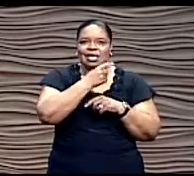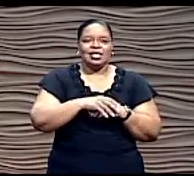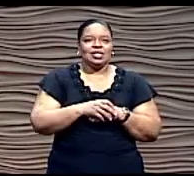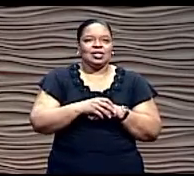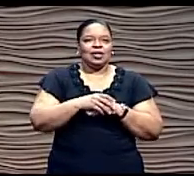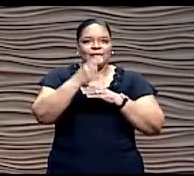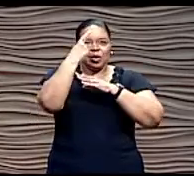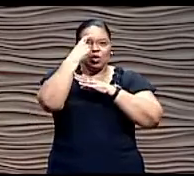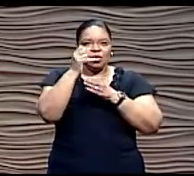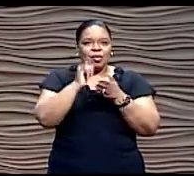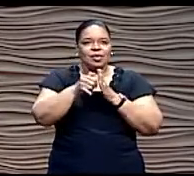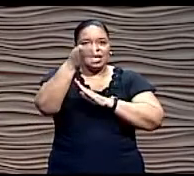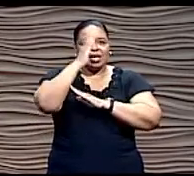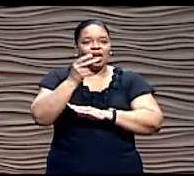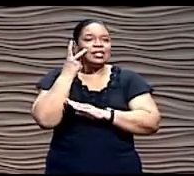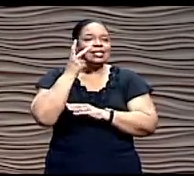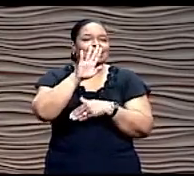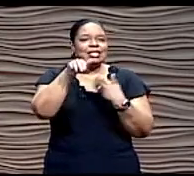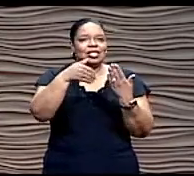remember that God sees all.